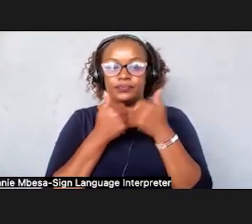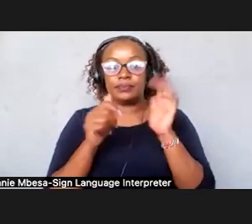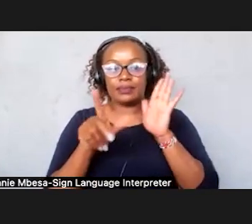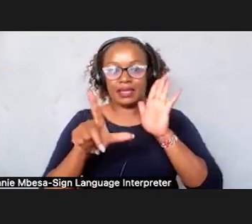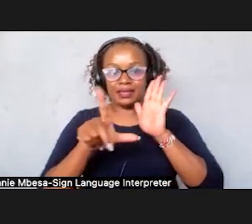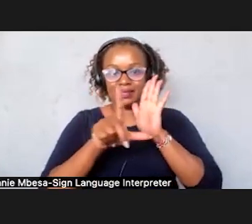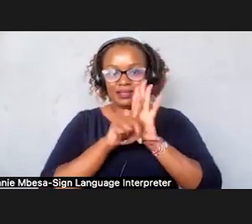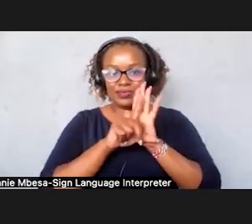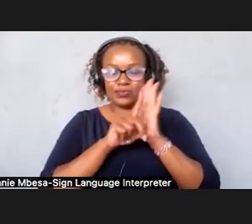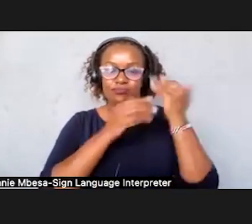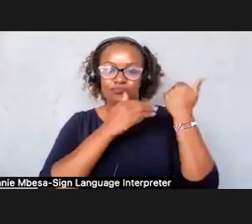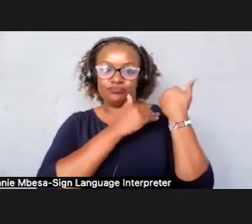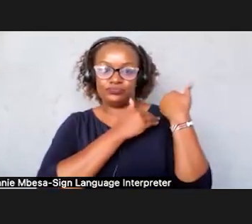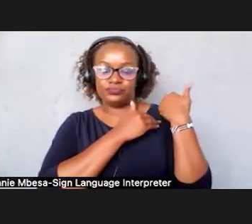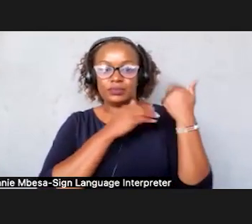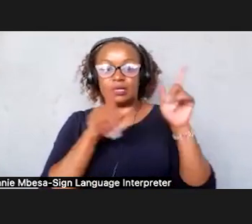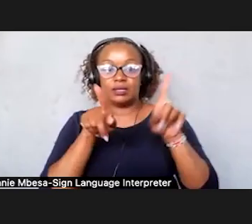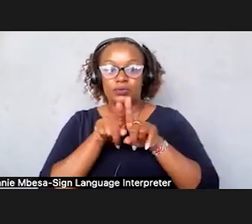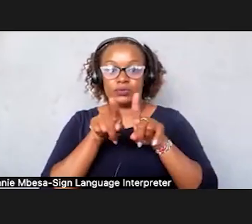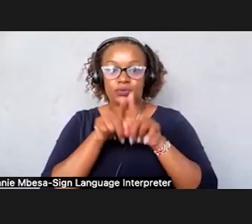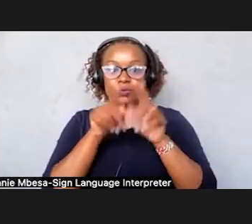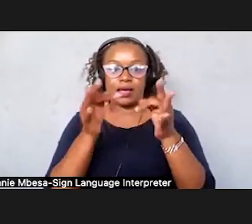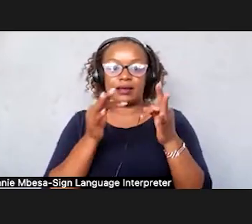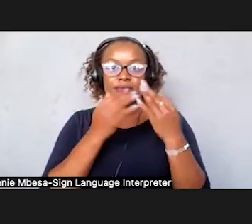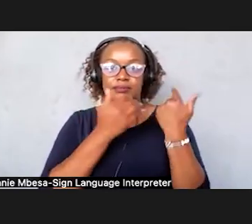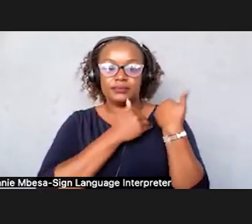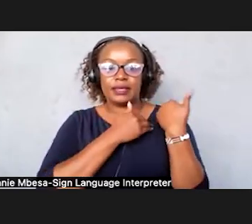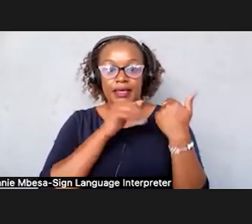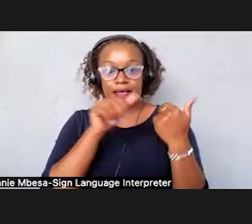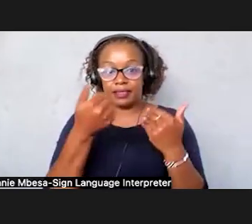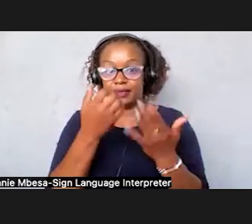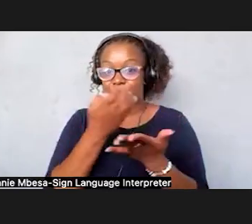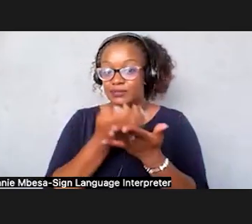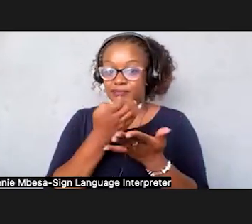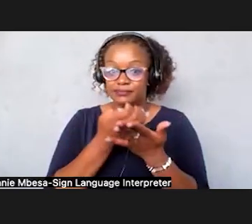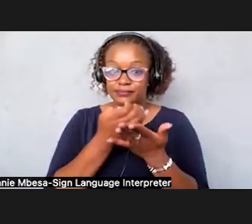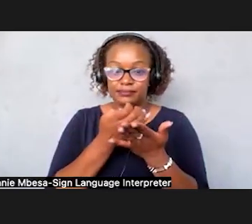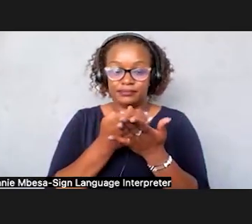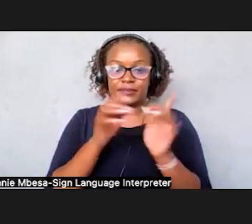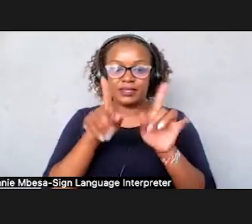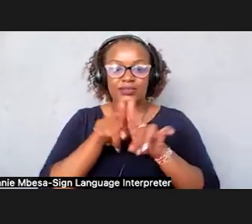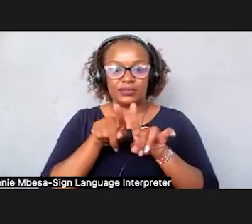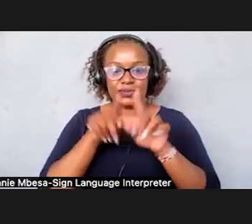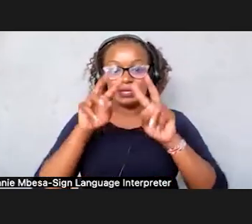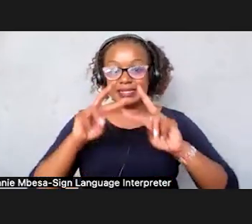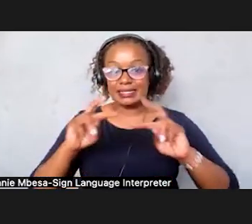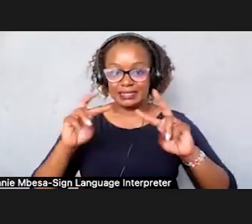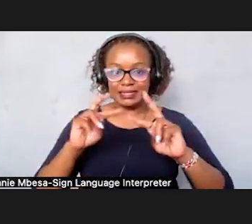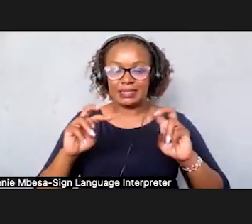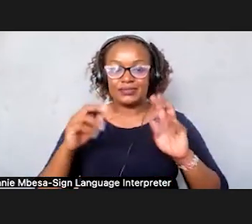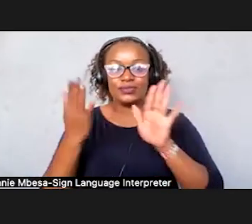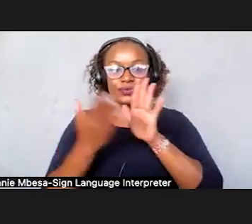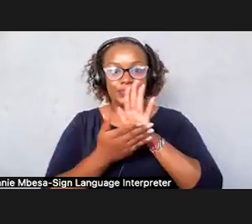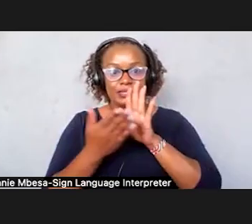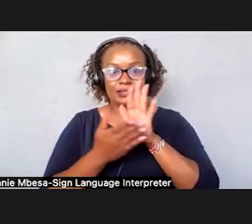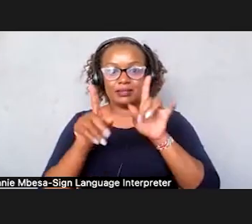accountability, and another one on evidence generation, research, documentation, and learning. A few things